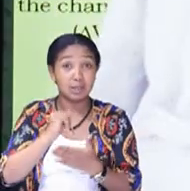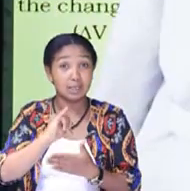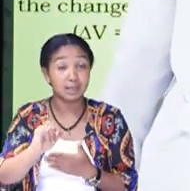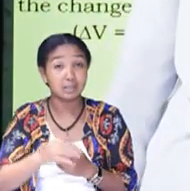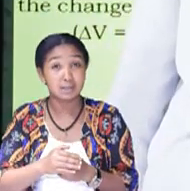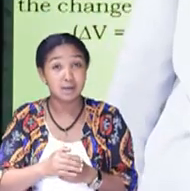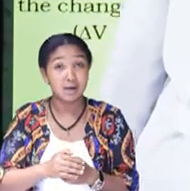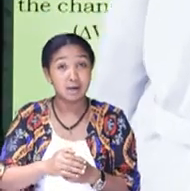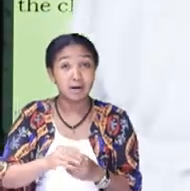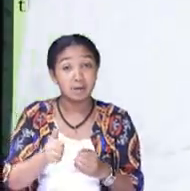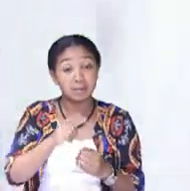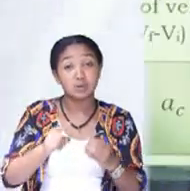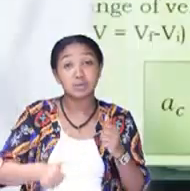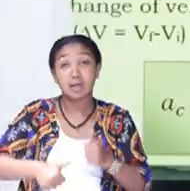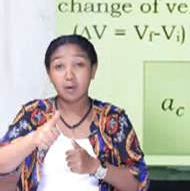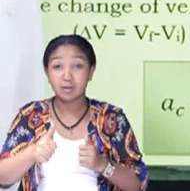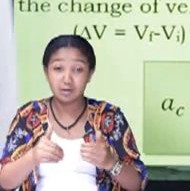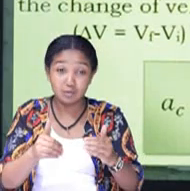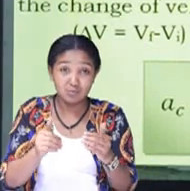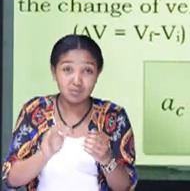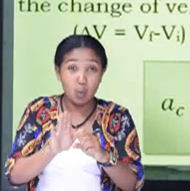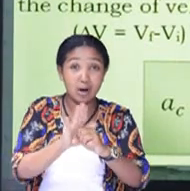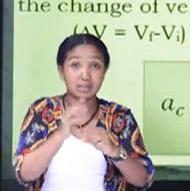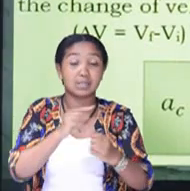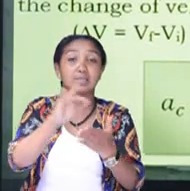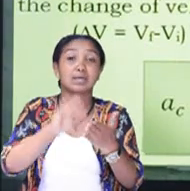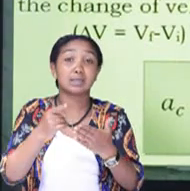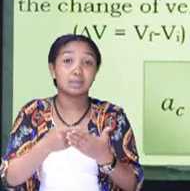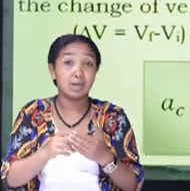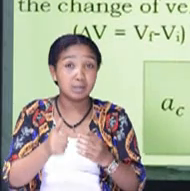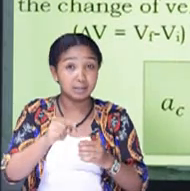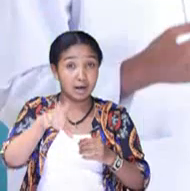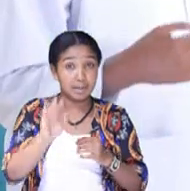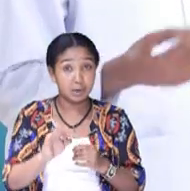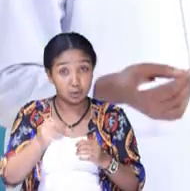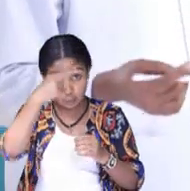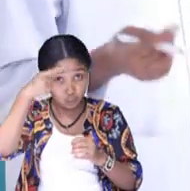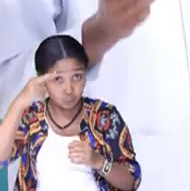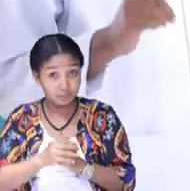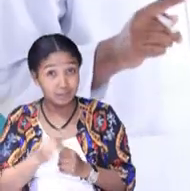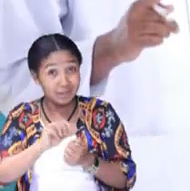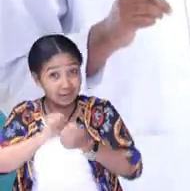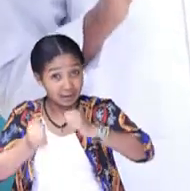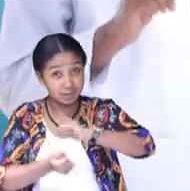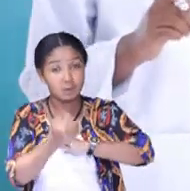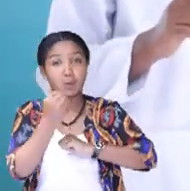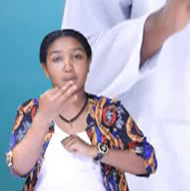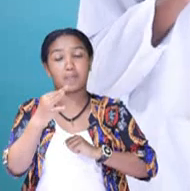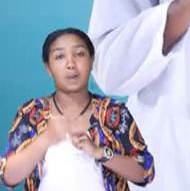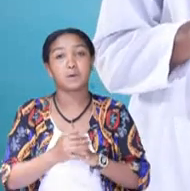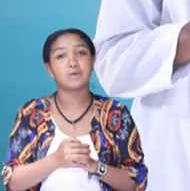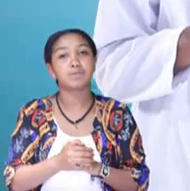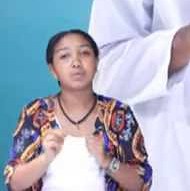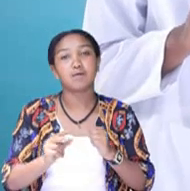an acceleration which is acting towards the center. That acceleration appears due to the change